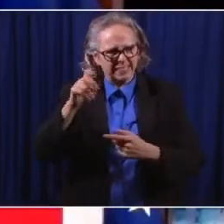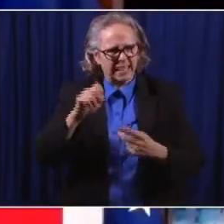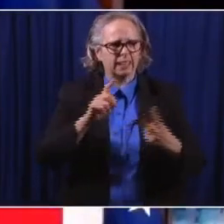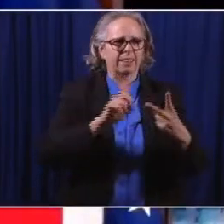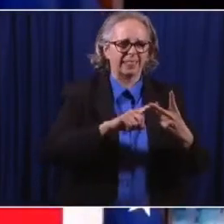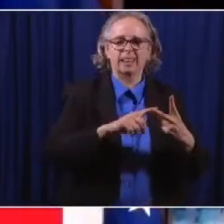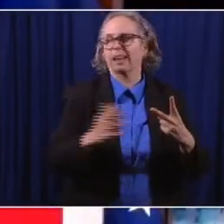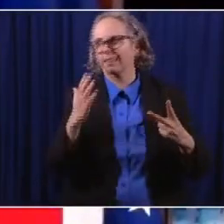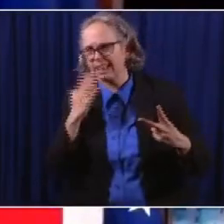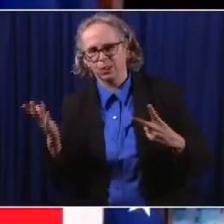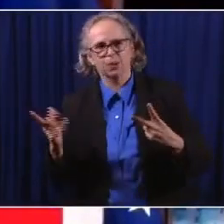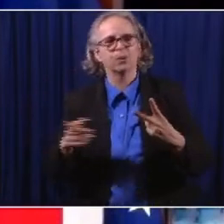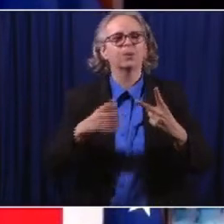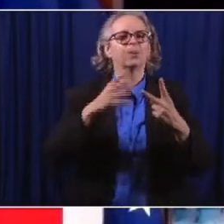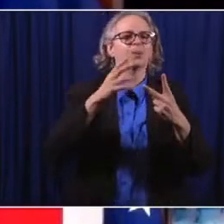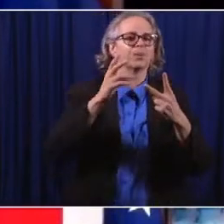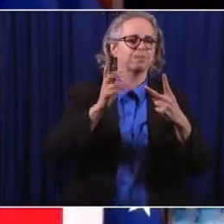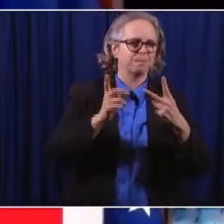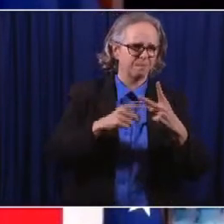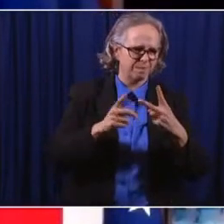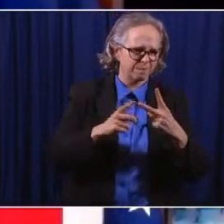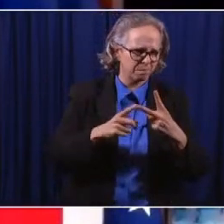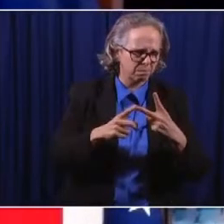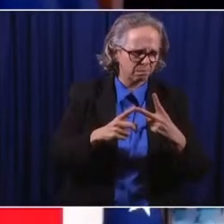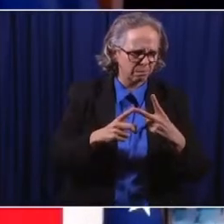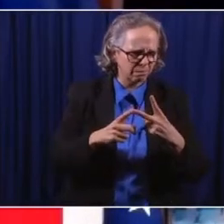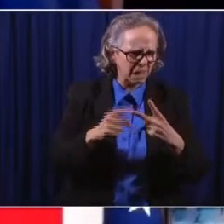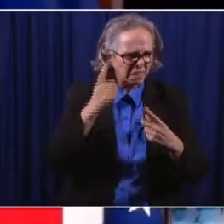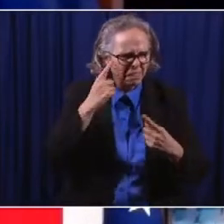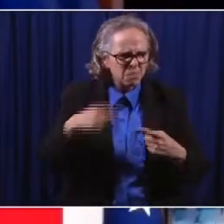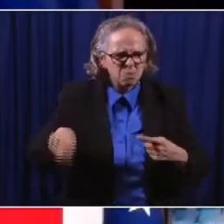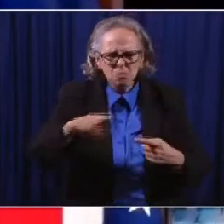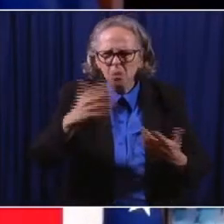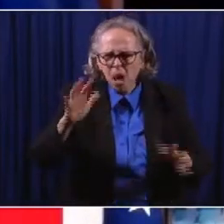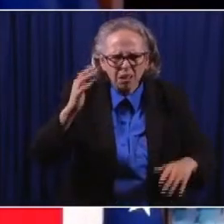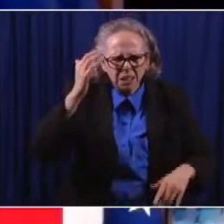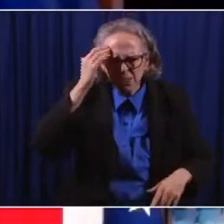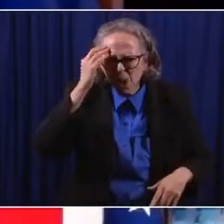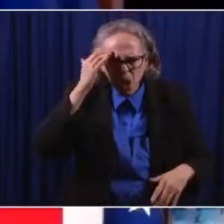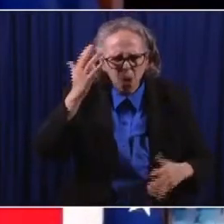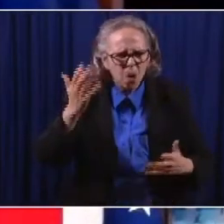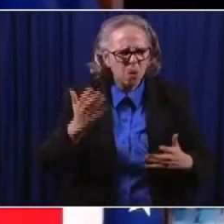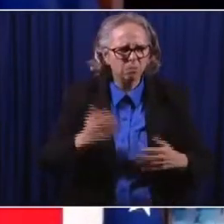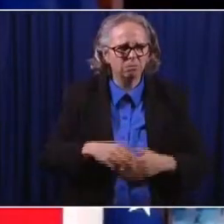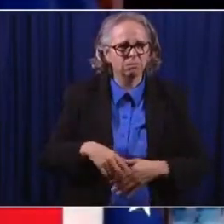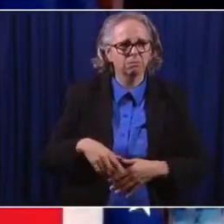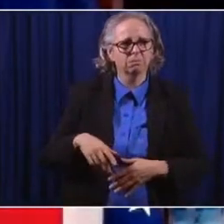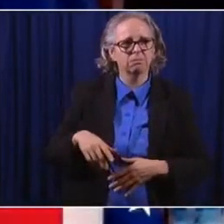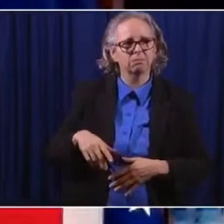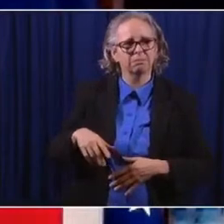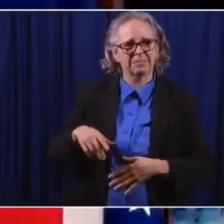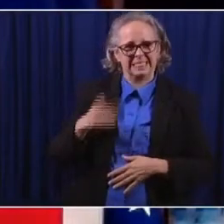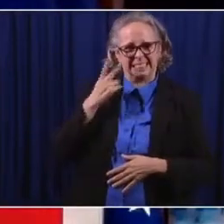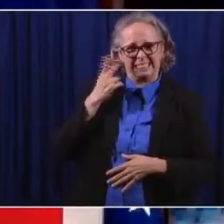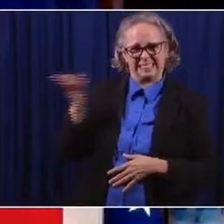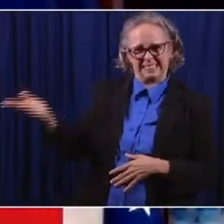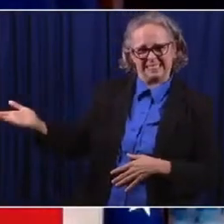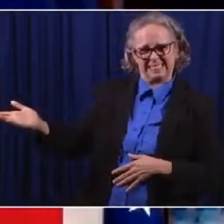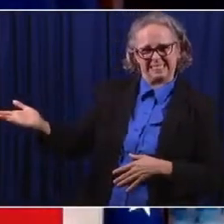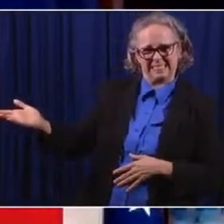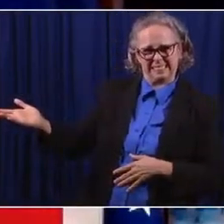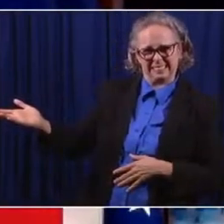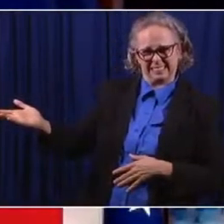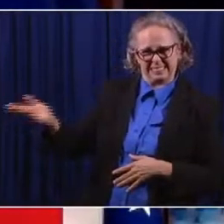people saw that Ohio was ranked #2 in the 2020, I guess I'll hold it up here, we're ranked